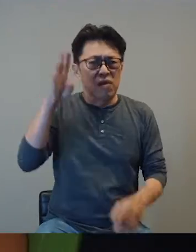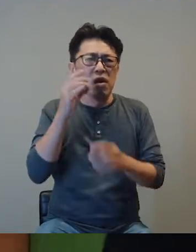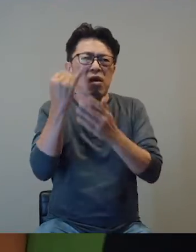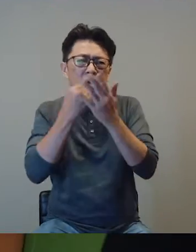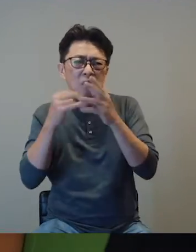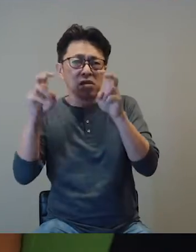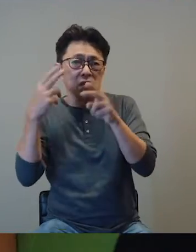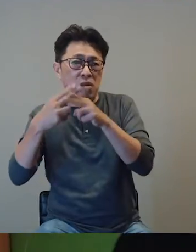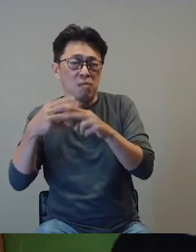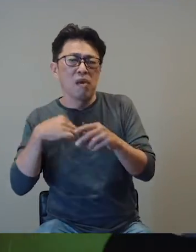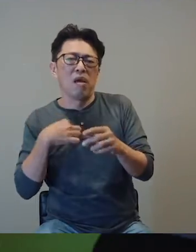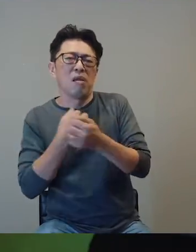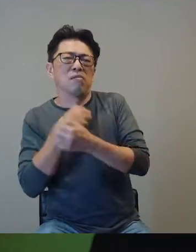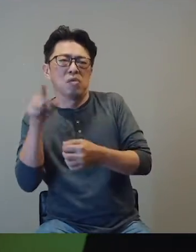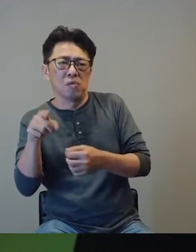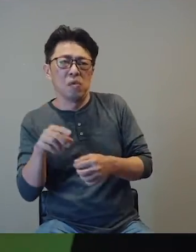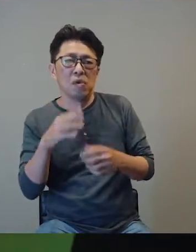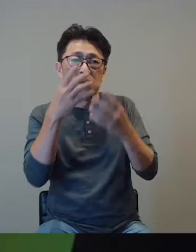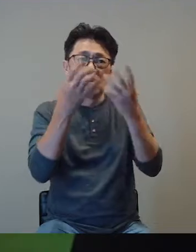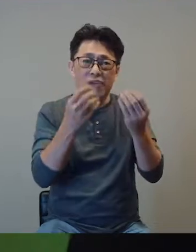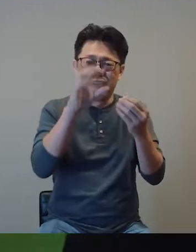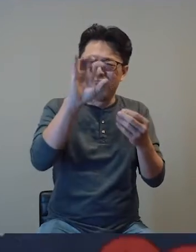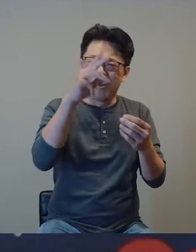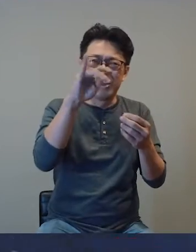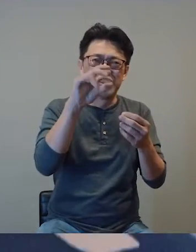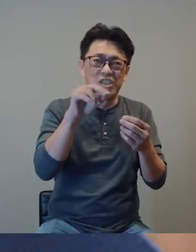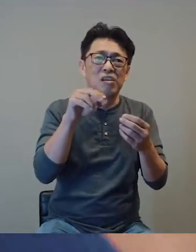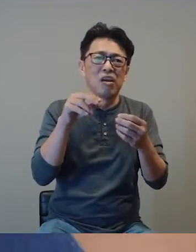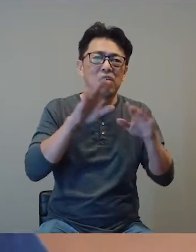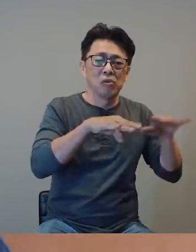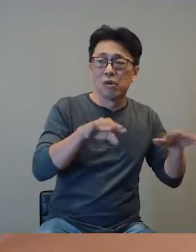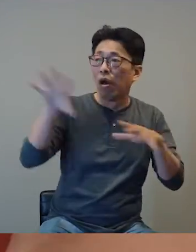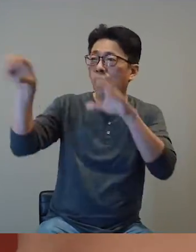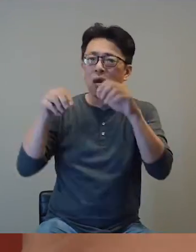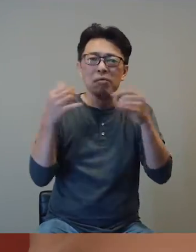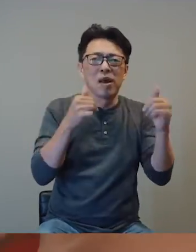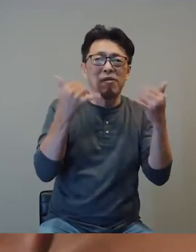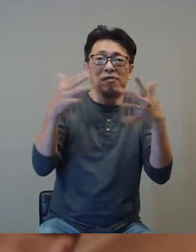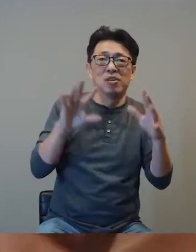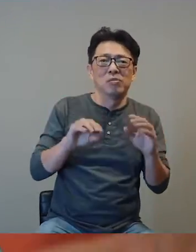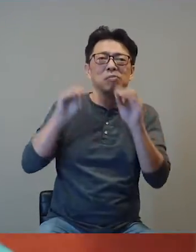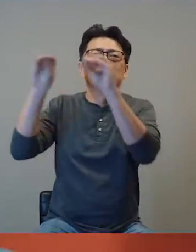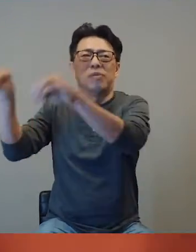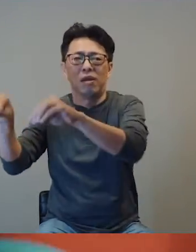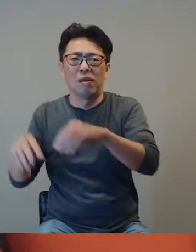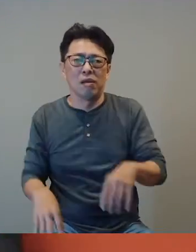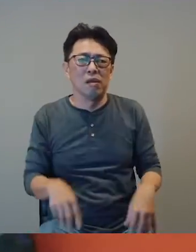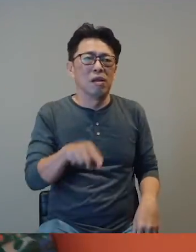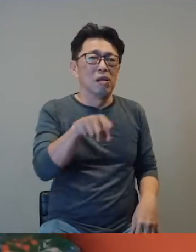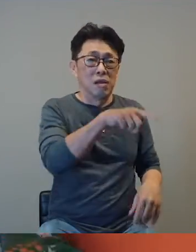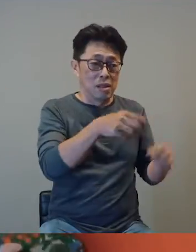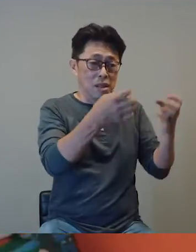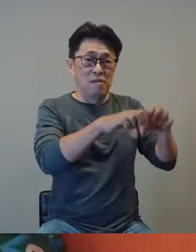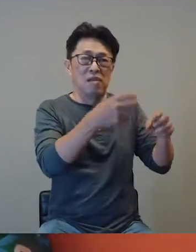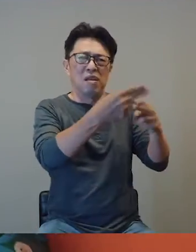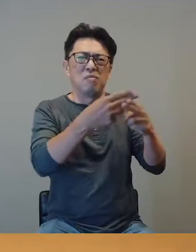there are these cushions that children are invited to take out and cuddle with and play with a little bit, then put back. And we were interested